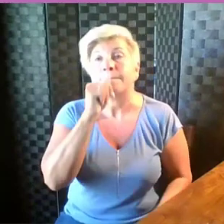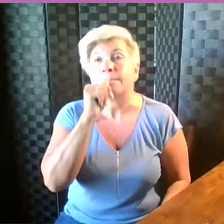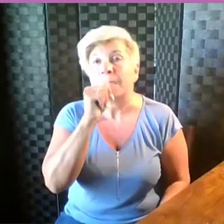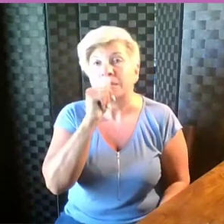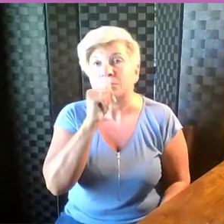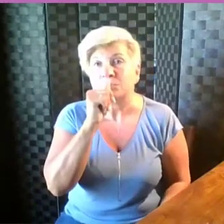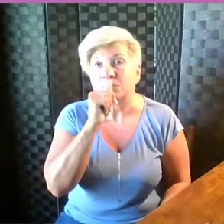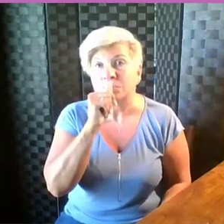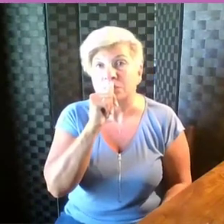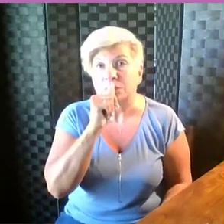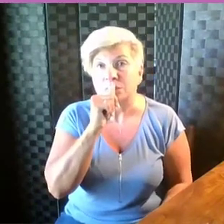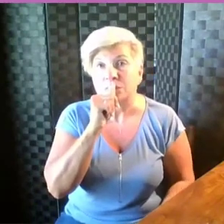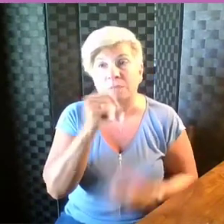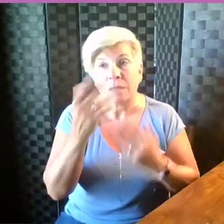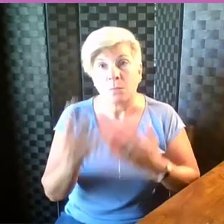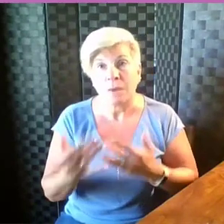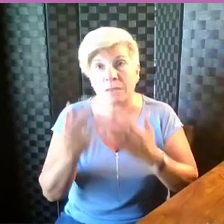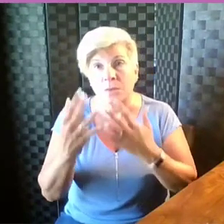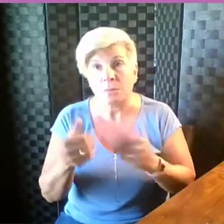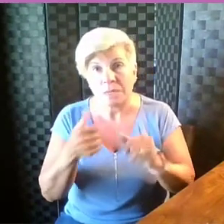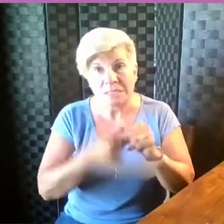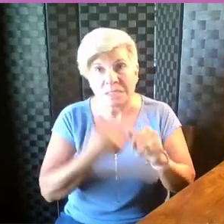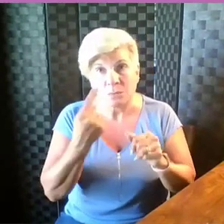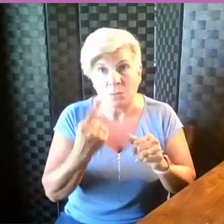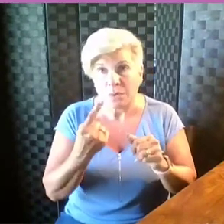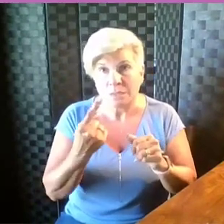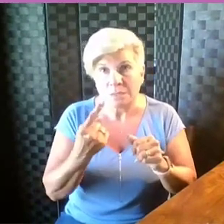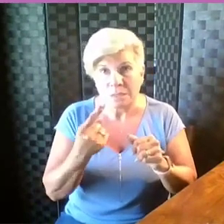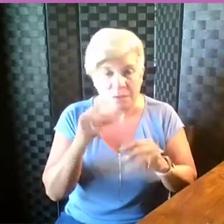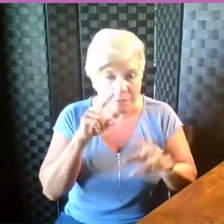each one of them to investigate their things.